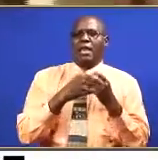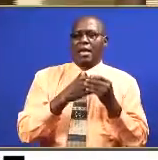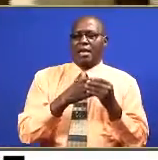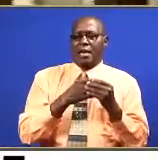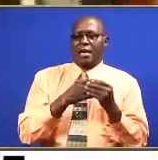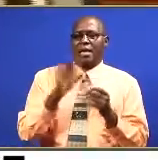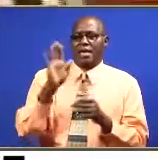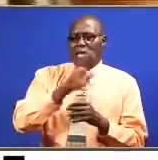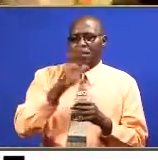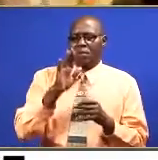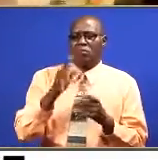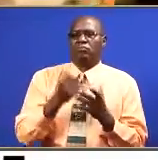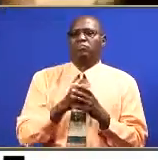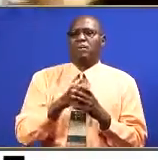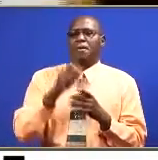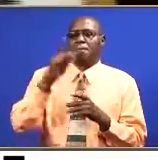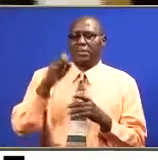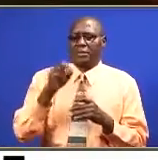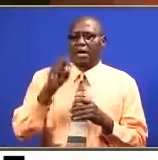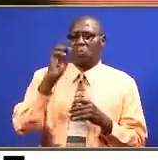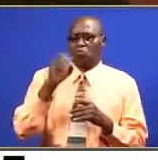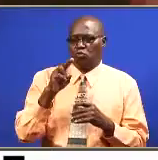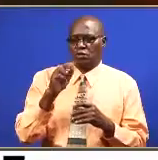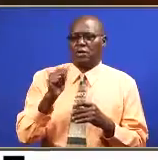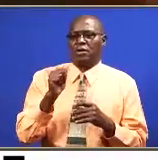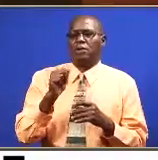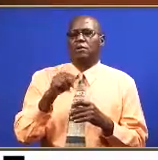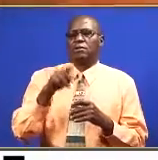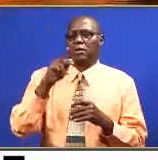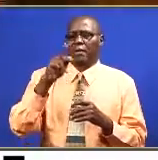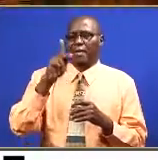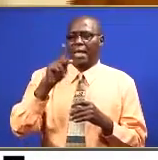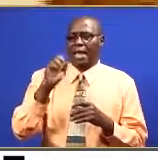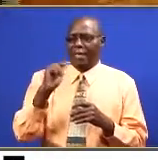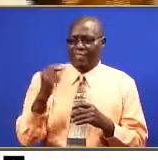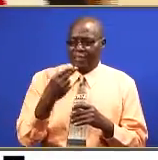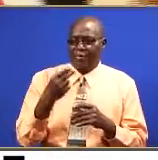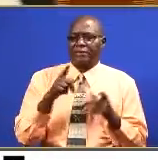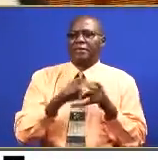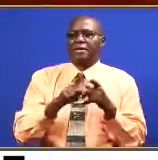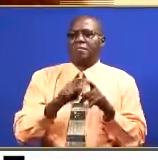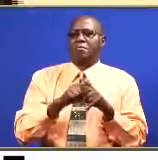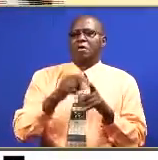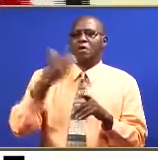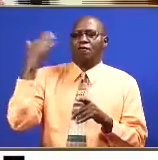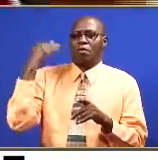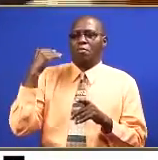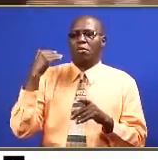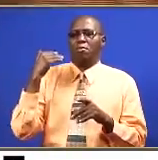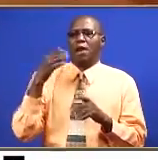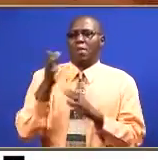Secretary Peter Munya, former Gatanga Member of Parliament Peter Kenneth, and former Kenyan Ambassador to Australia